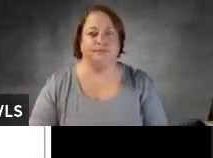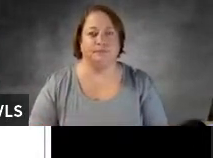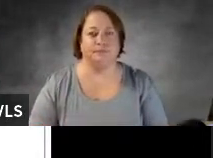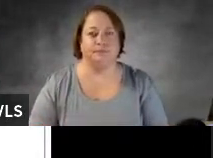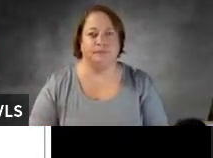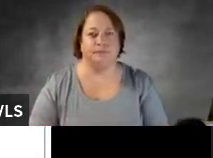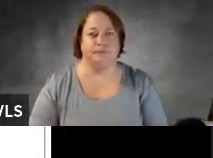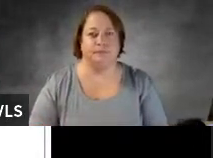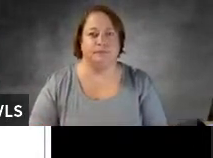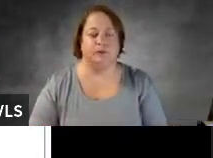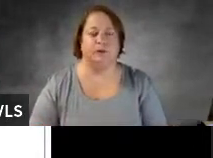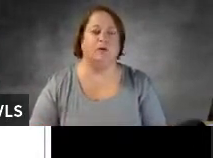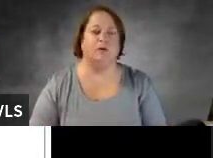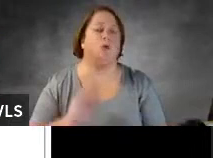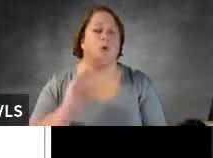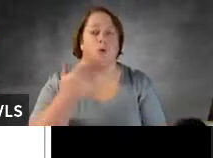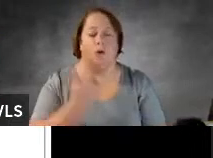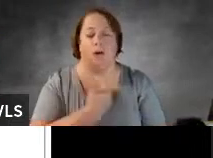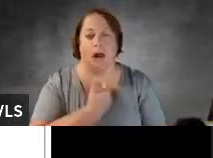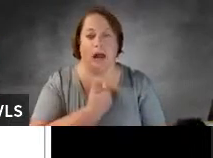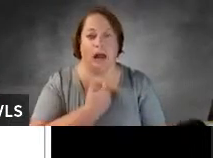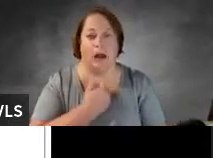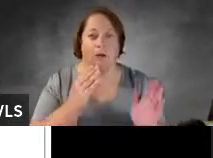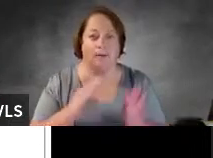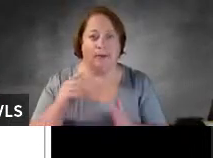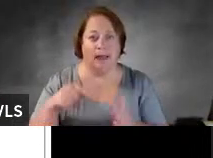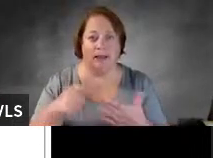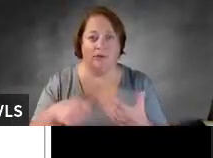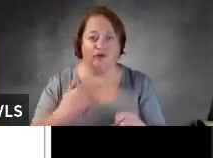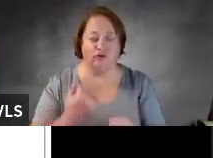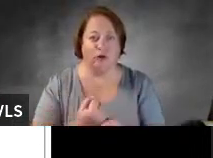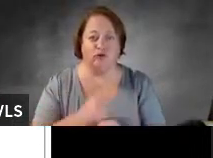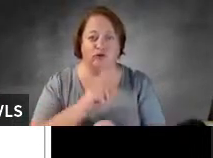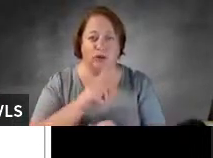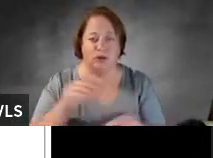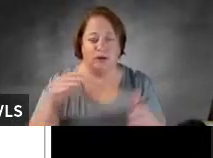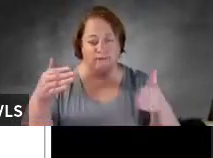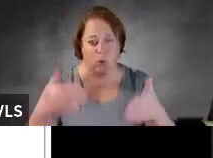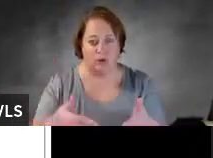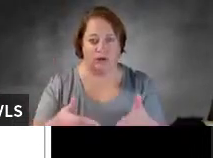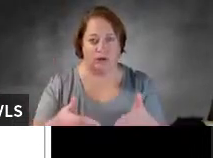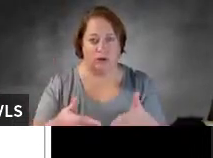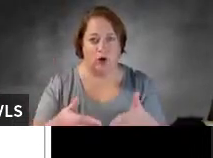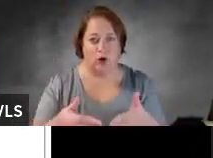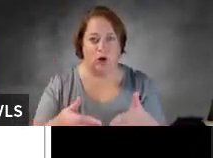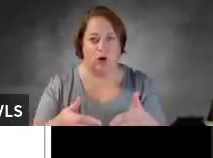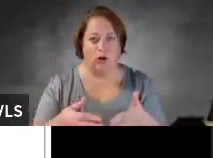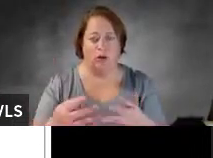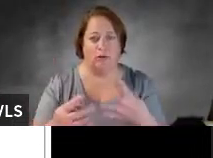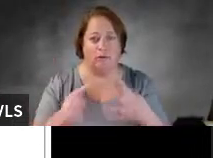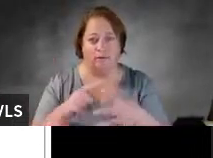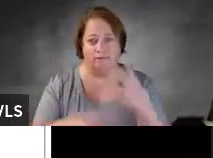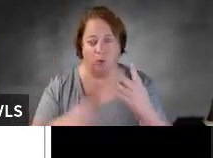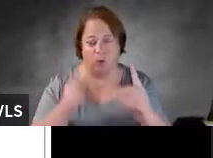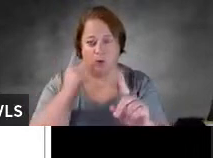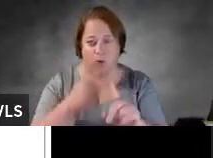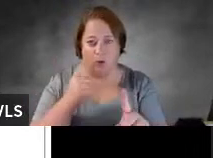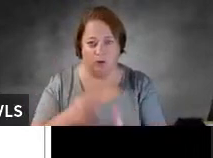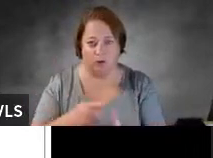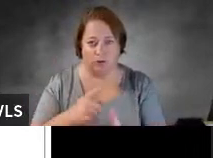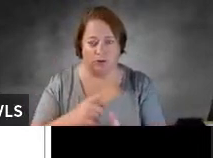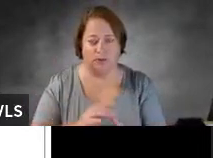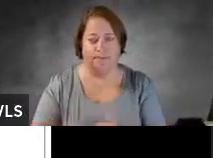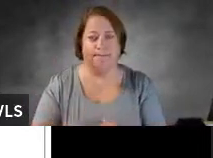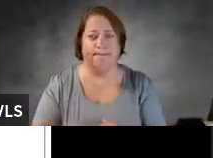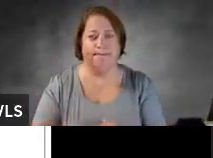So our strategic plan this year is really focusing on four goals for the 2021 school year.